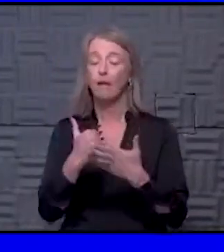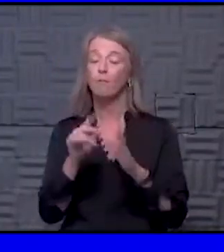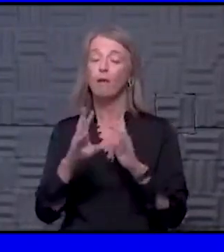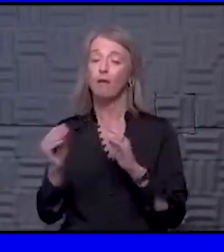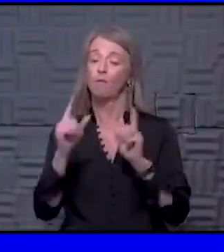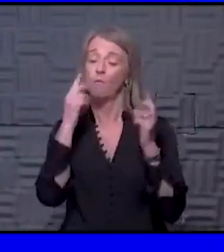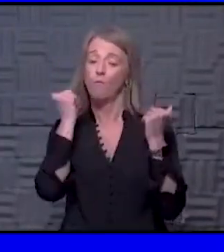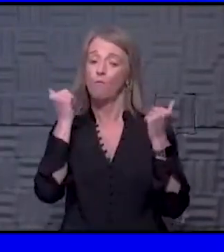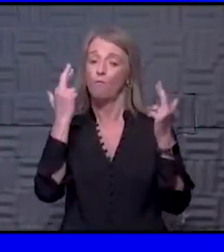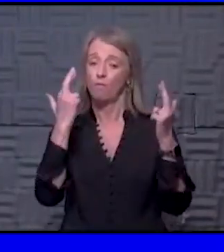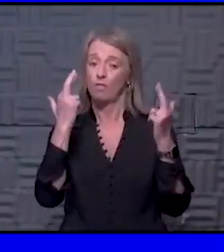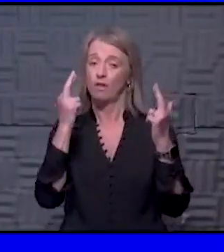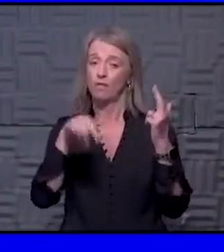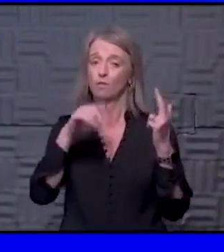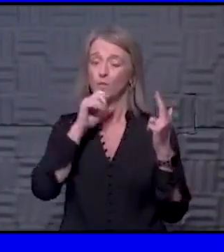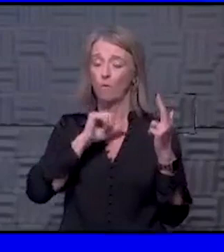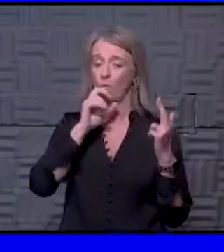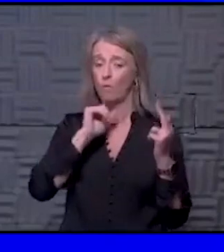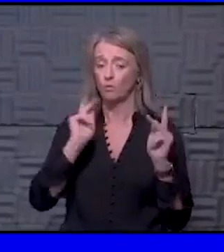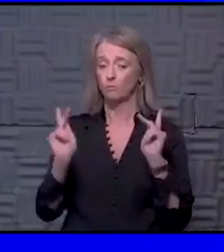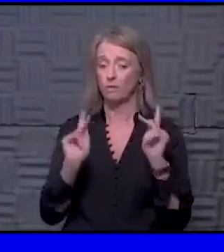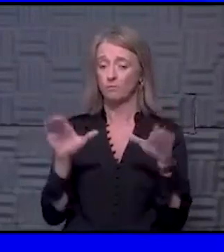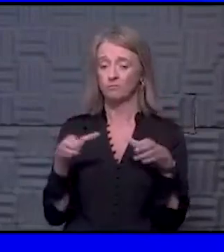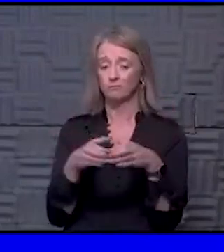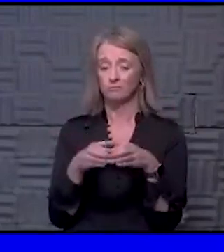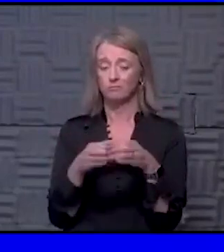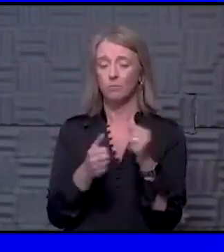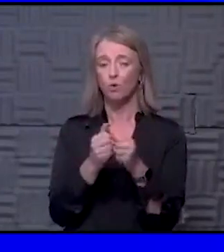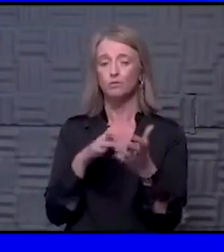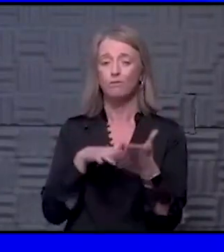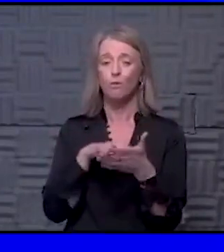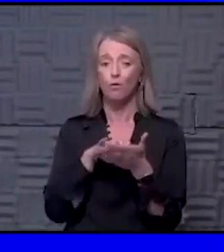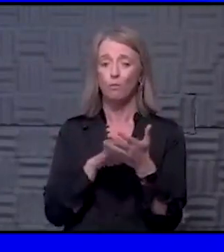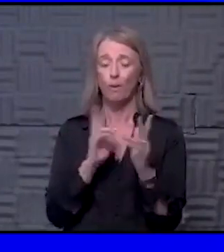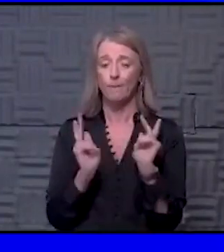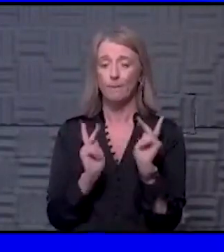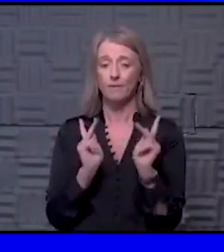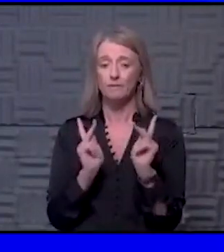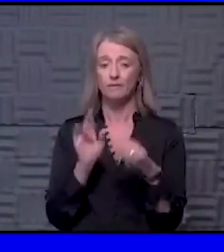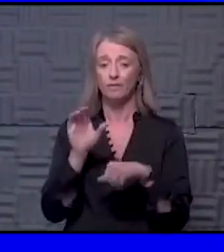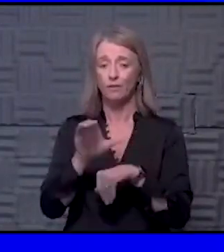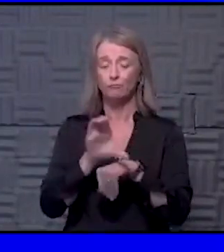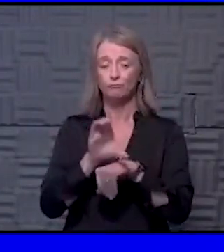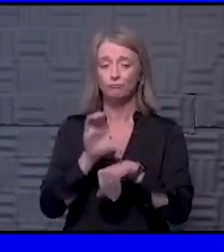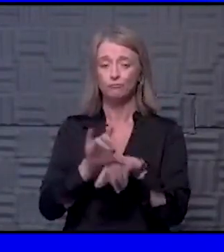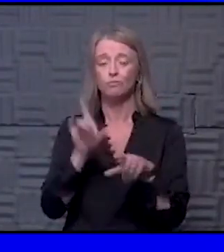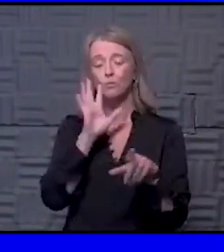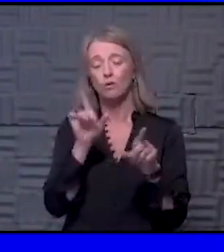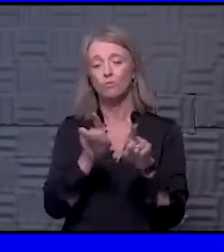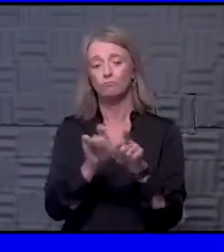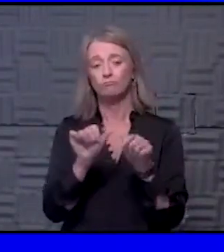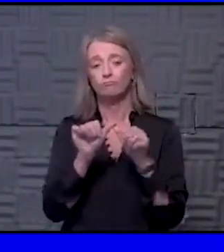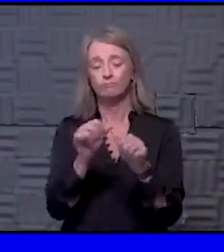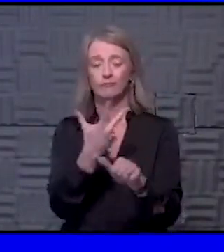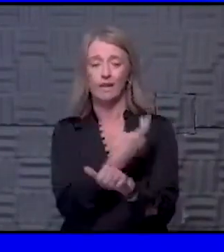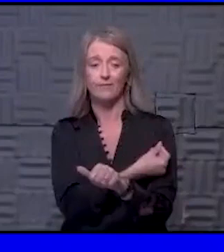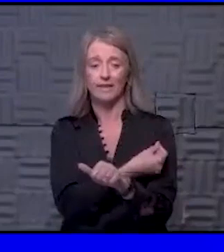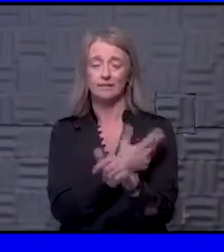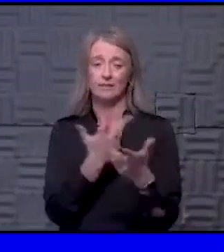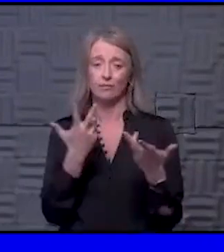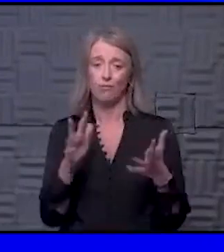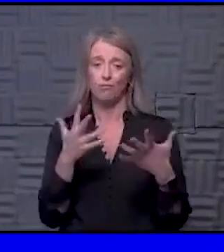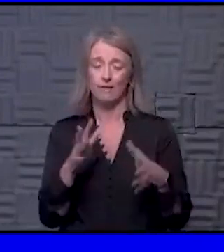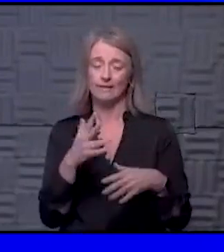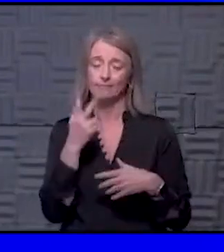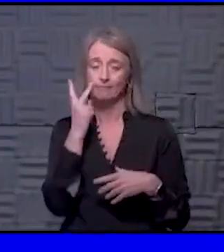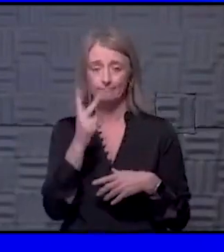hopefully, those older populations, those most vulnerable populations there at church will also have been vaccinated by this point in